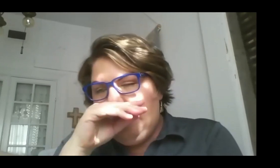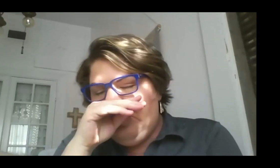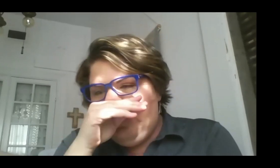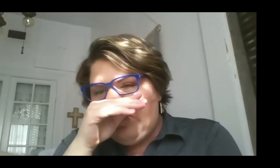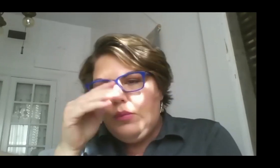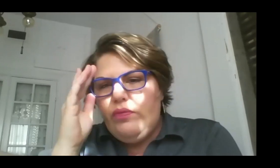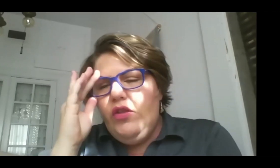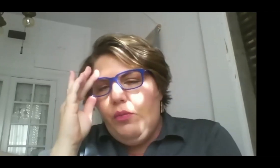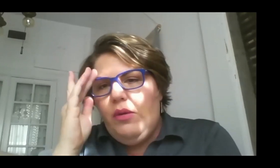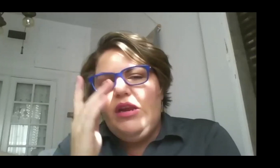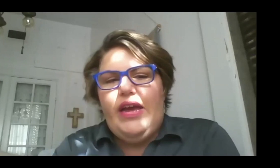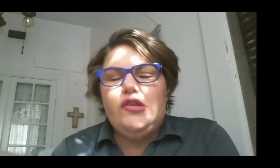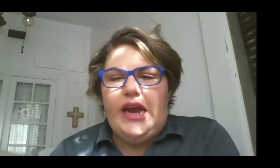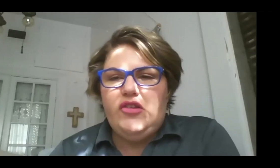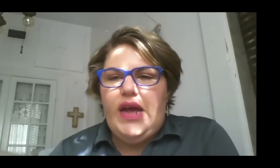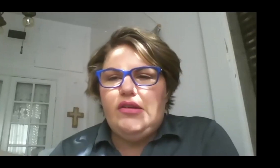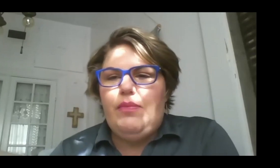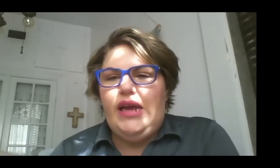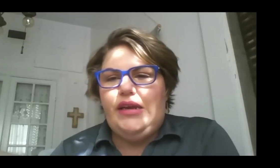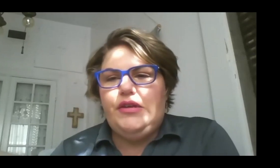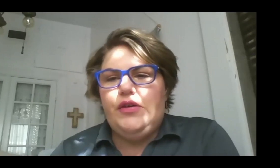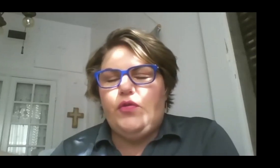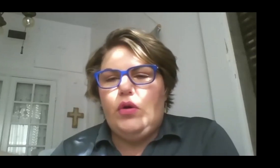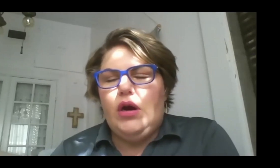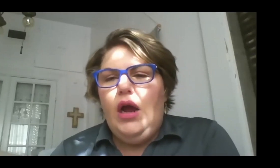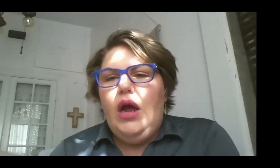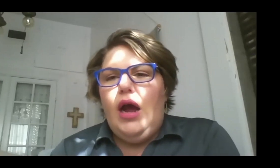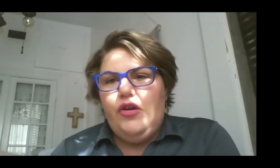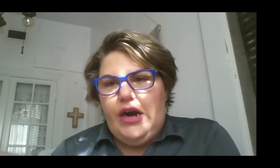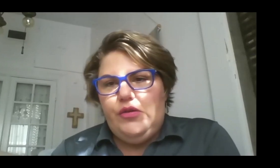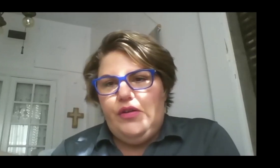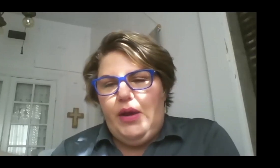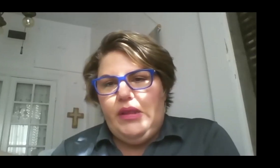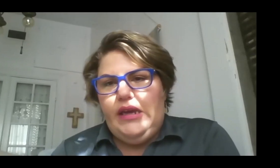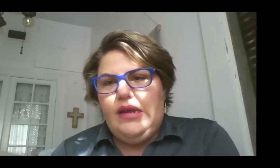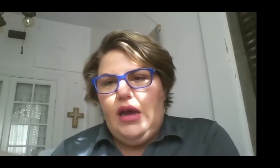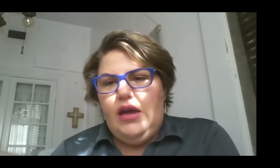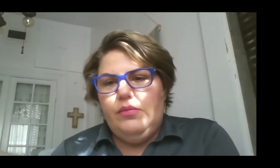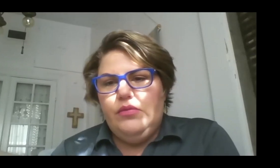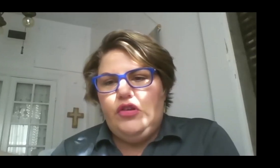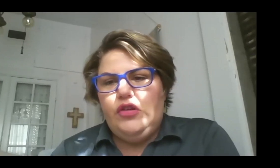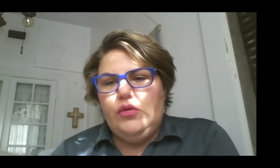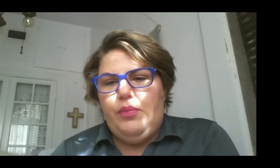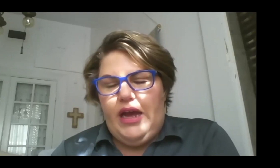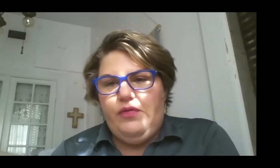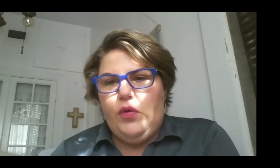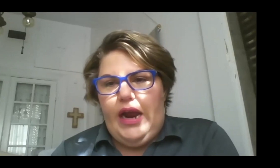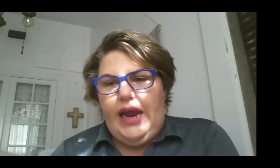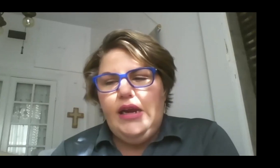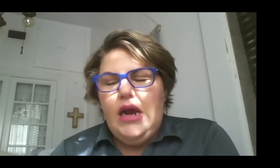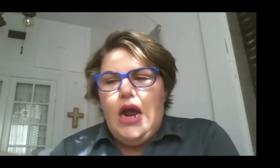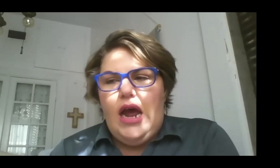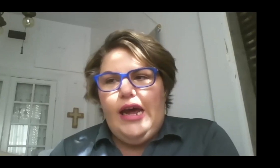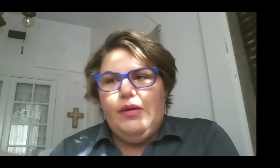2010. The Department of Ed changed that to make it easier for undergraduate families to apply for